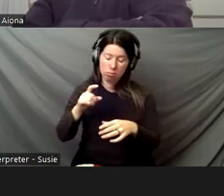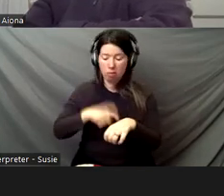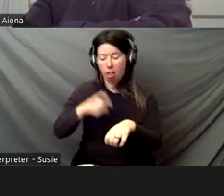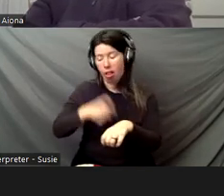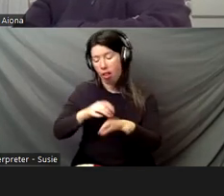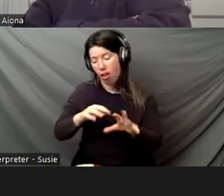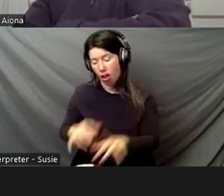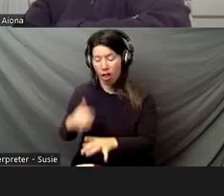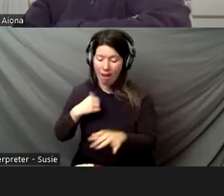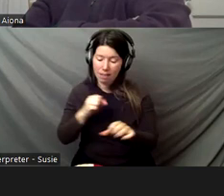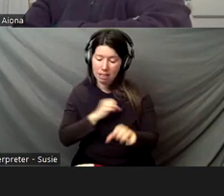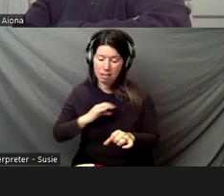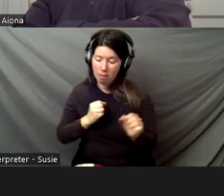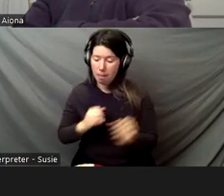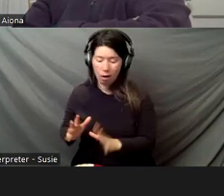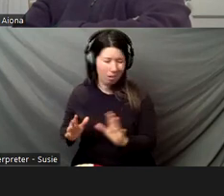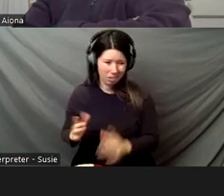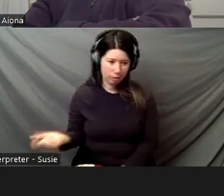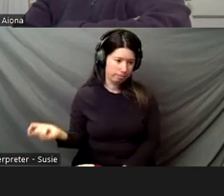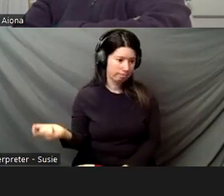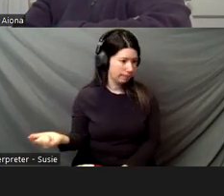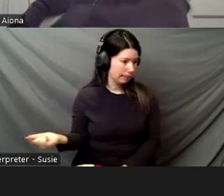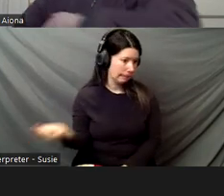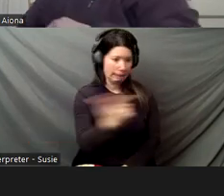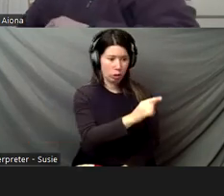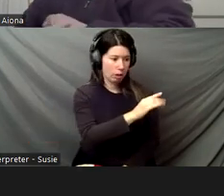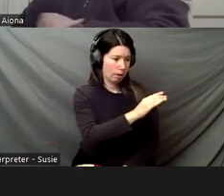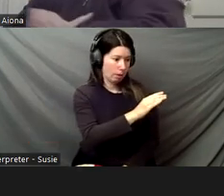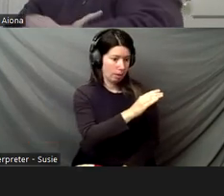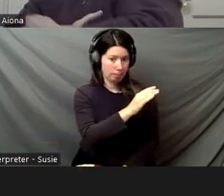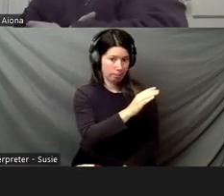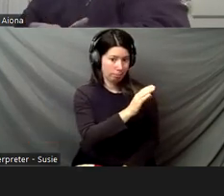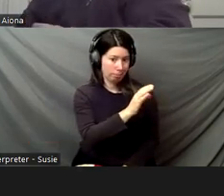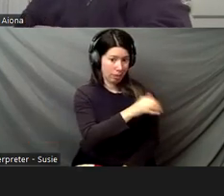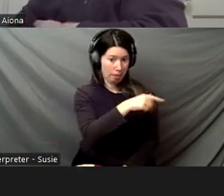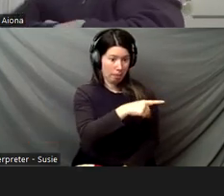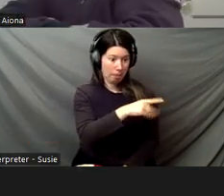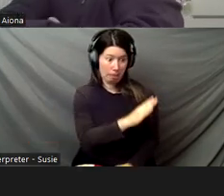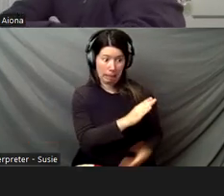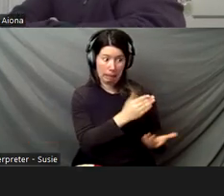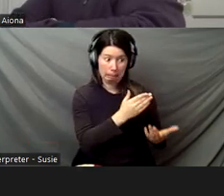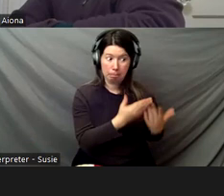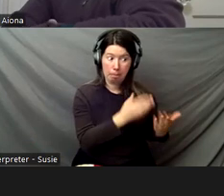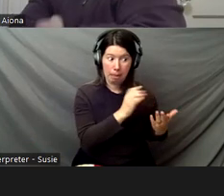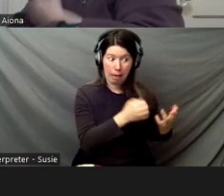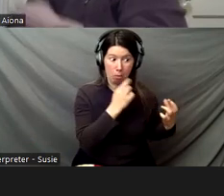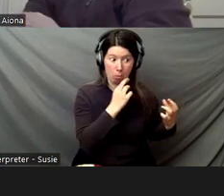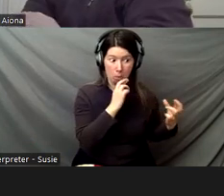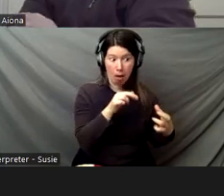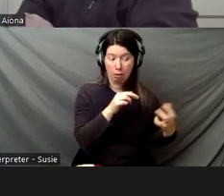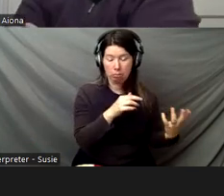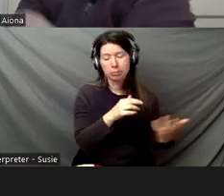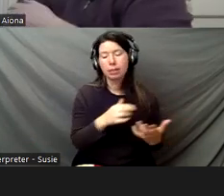just send it on to the Bureau and see if they can get a response. I have a bunch of other comments, but I will make them, as I said, in writing, and thank you